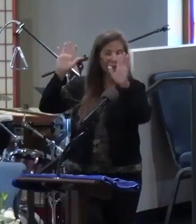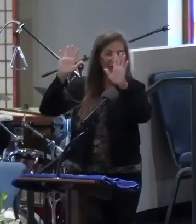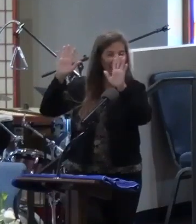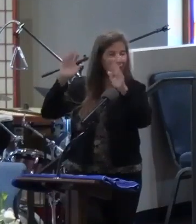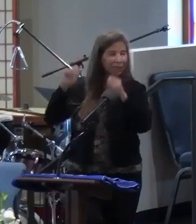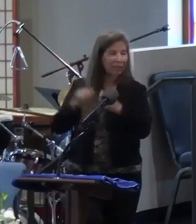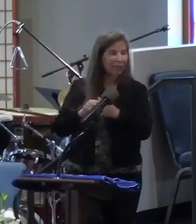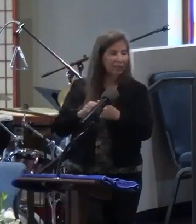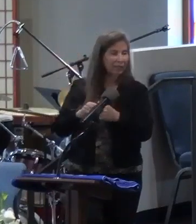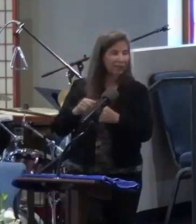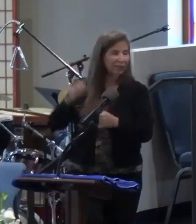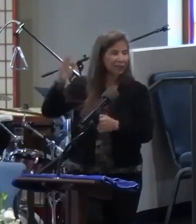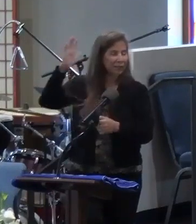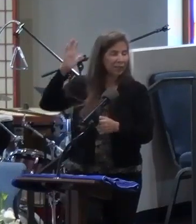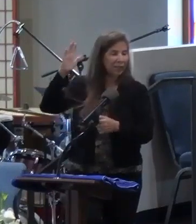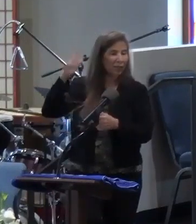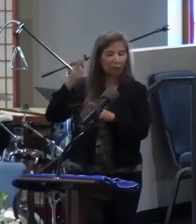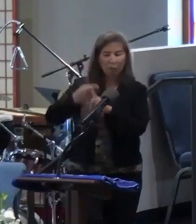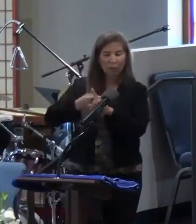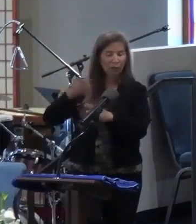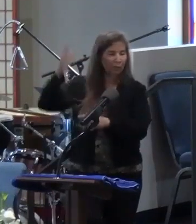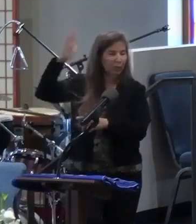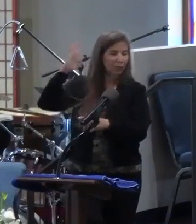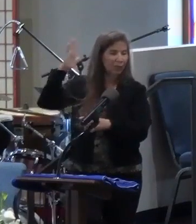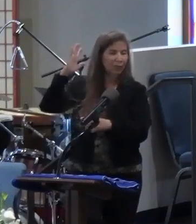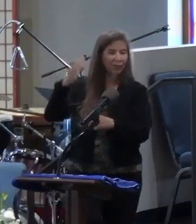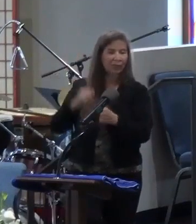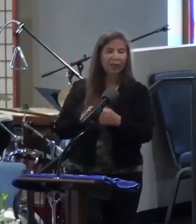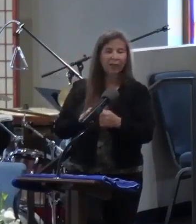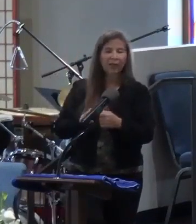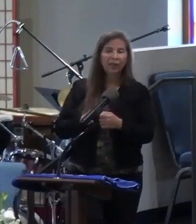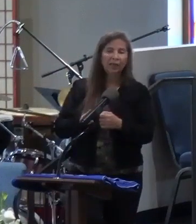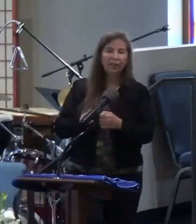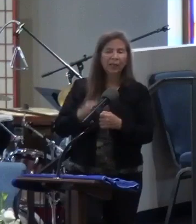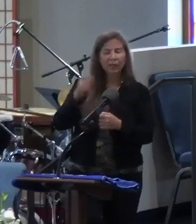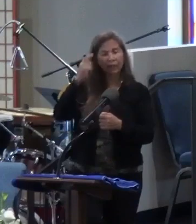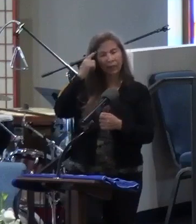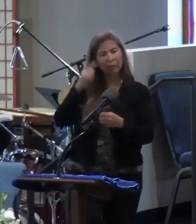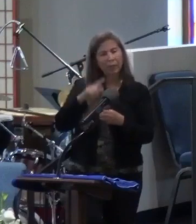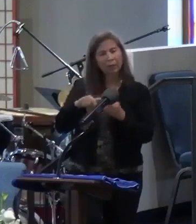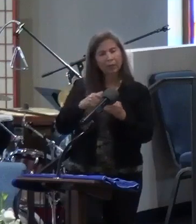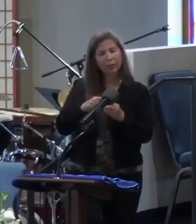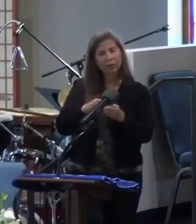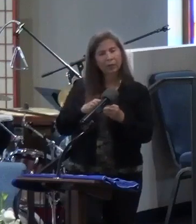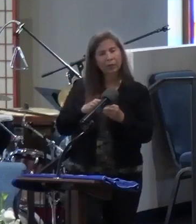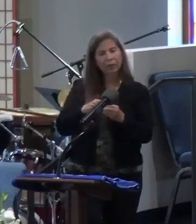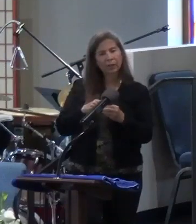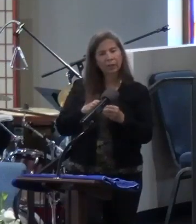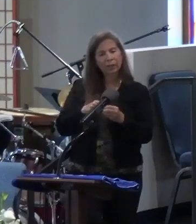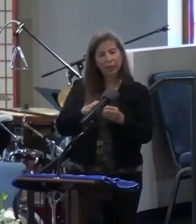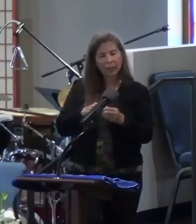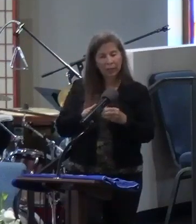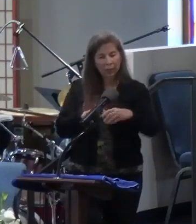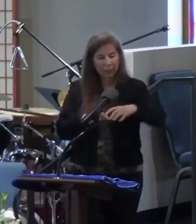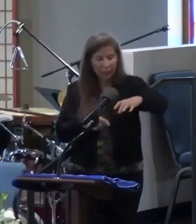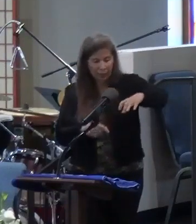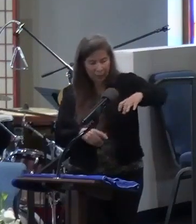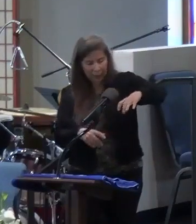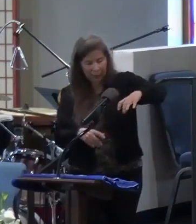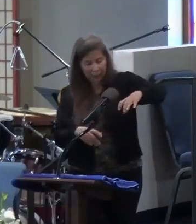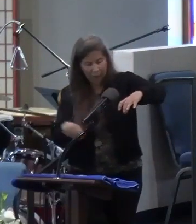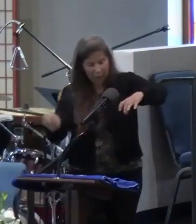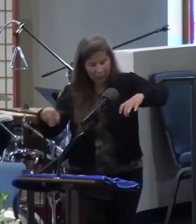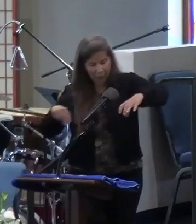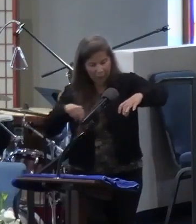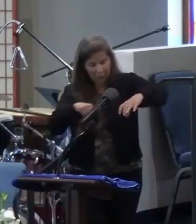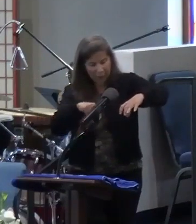A few hours ago, I at your place hanging out. You know, it just, it seems like forever away. And I, I think about this, how they were at the empty tomb, and I shared with you on Sunday morning